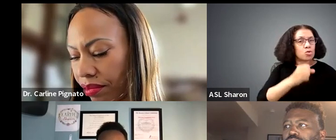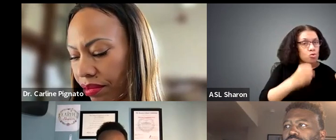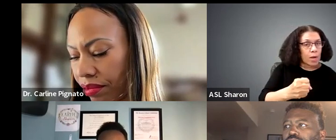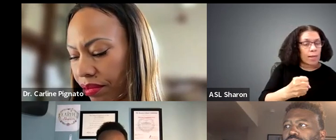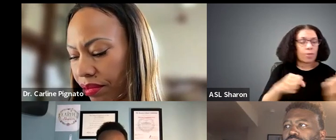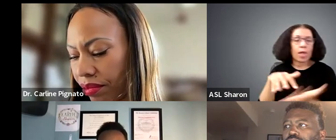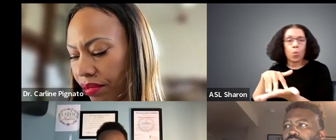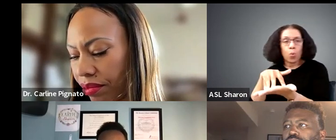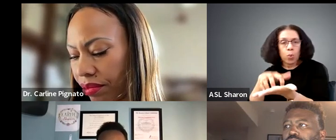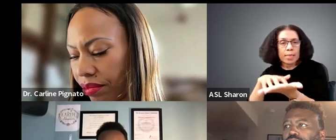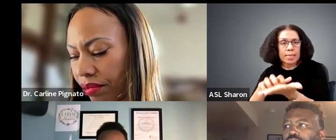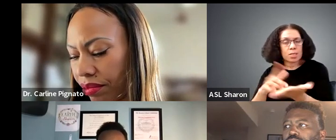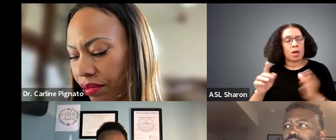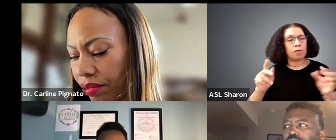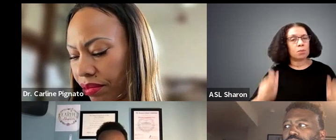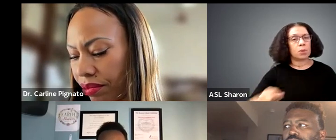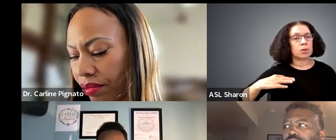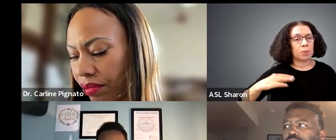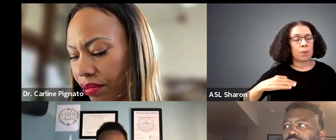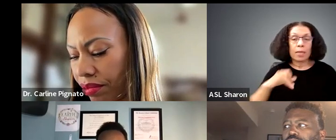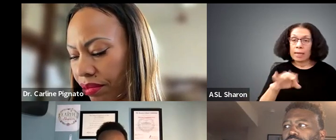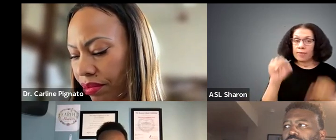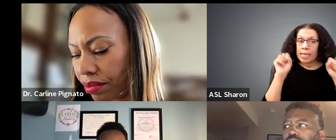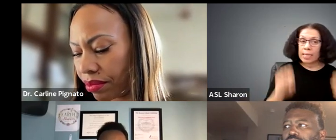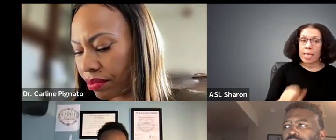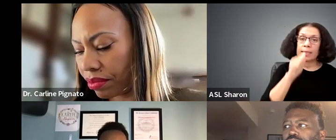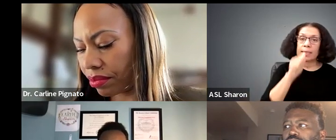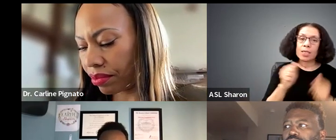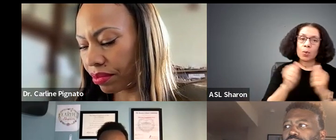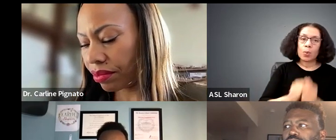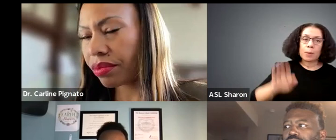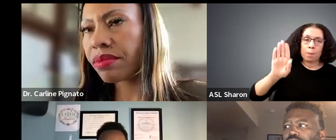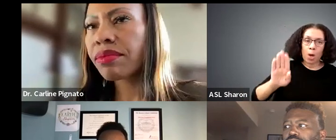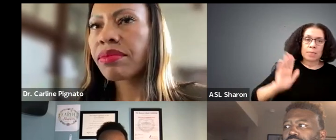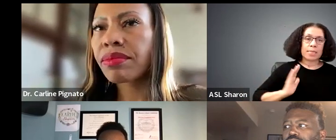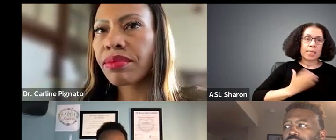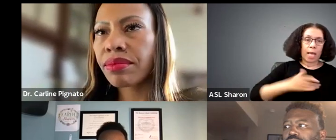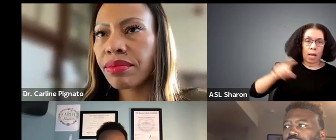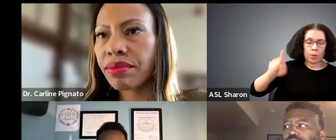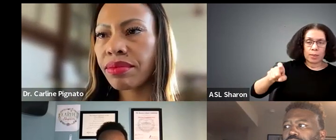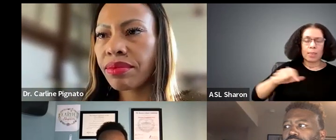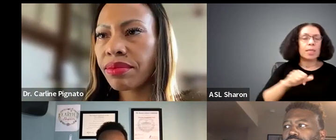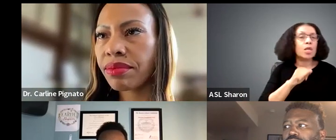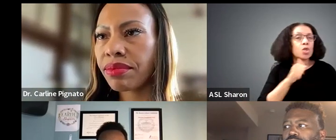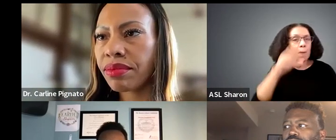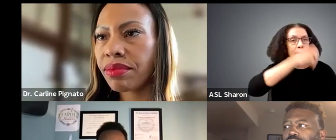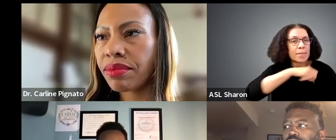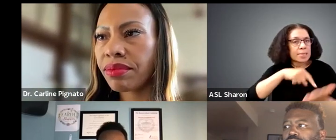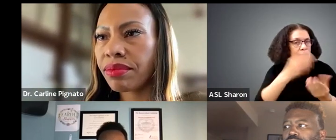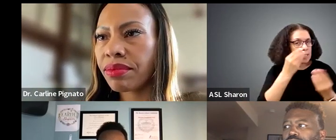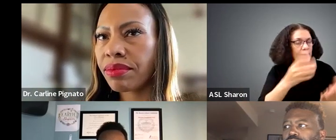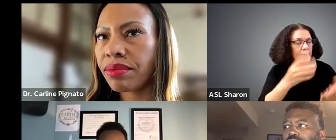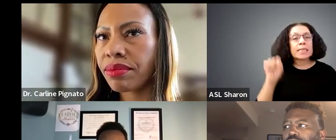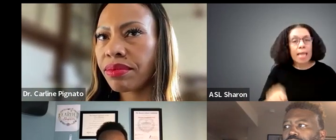weaknesses of a candidate and whether someone has the ability to deal with Boston's needs. Not to have this information can and has led